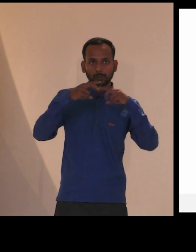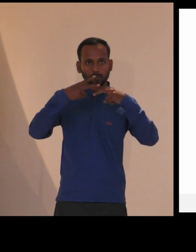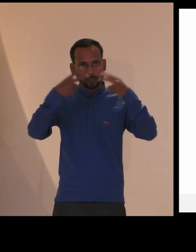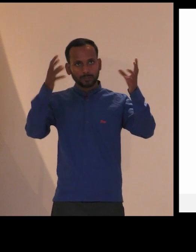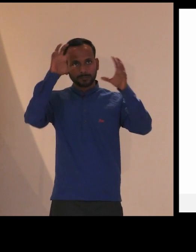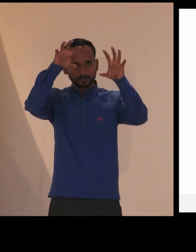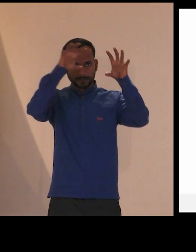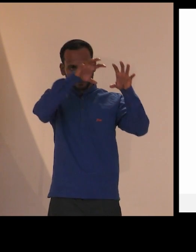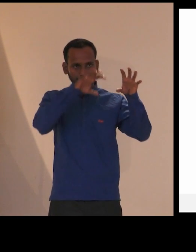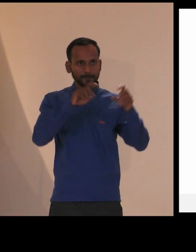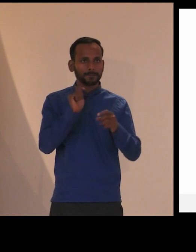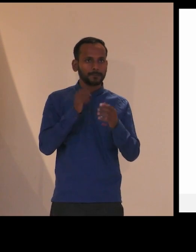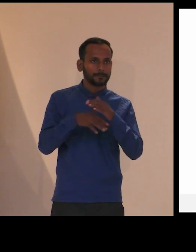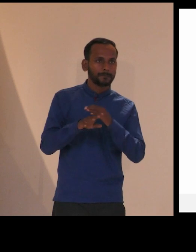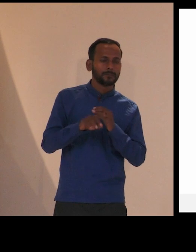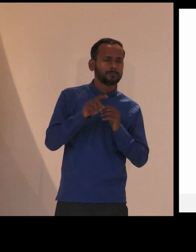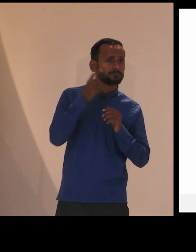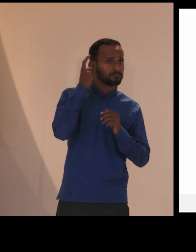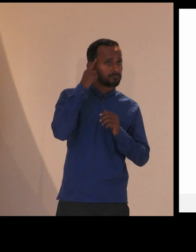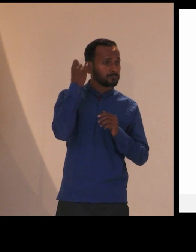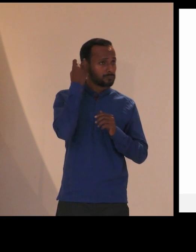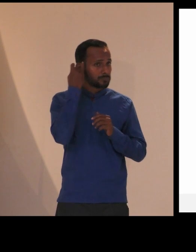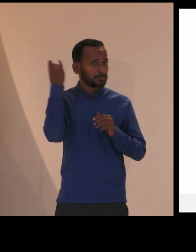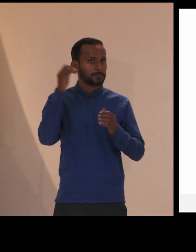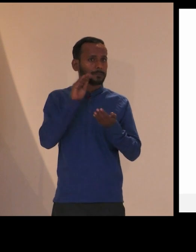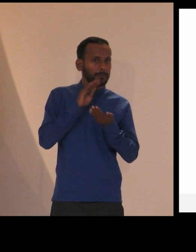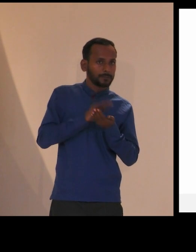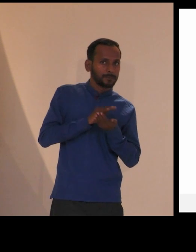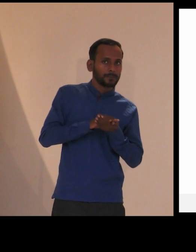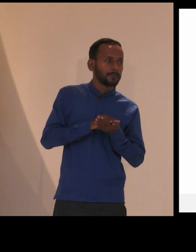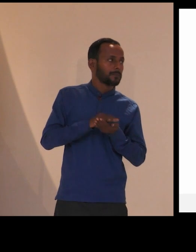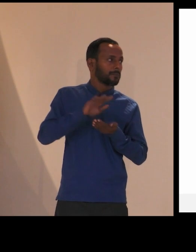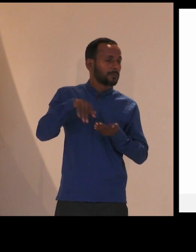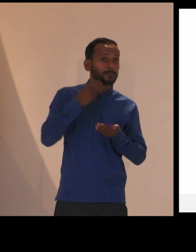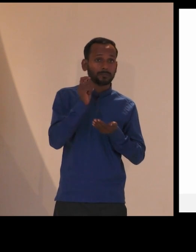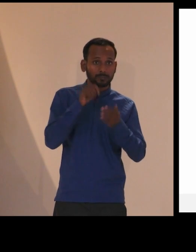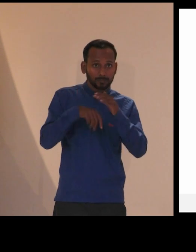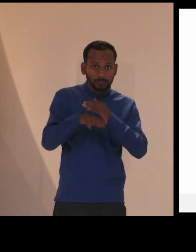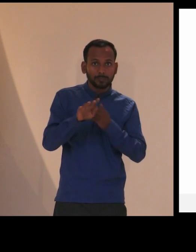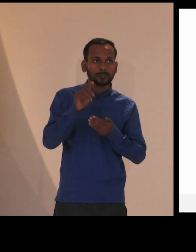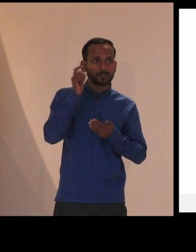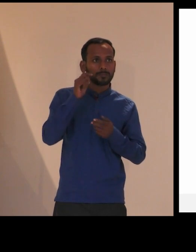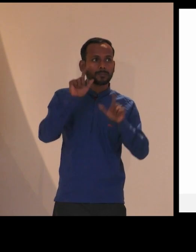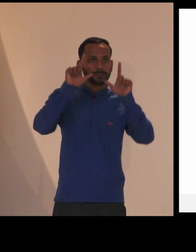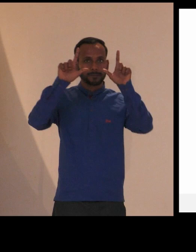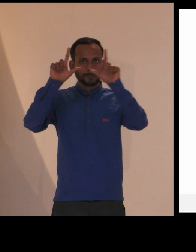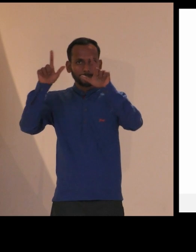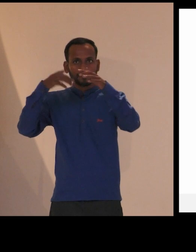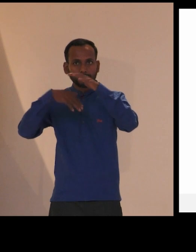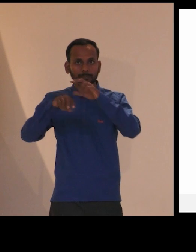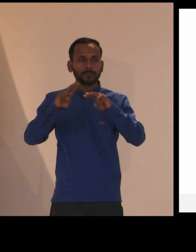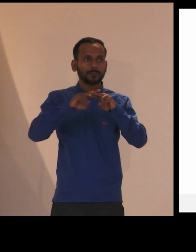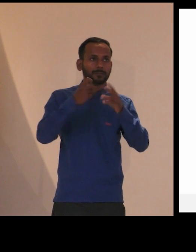and he had an idea about preserving that work in some museum kind of a